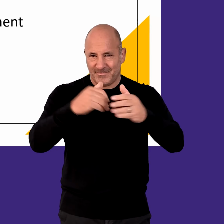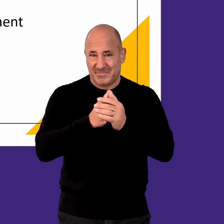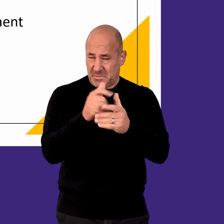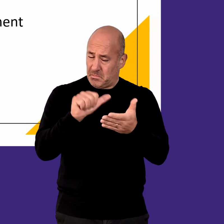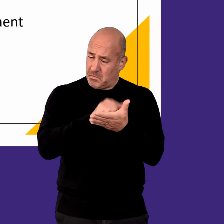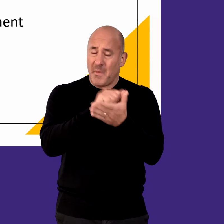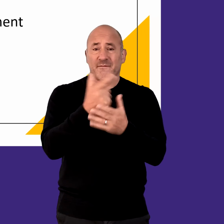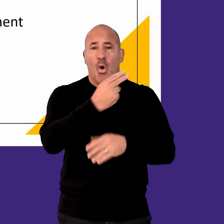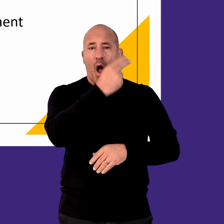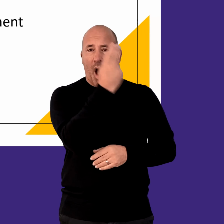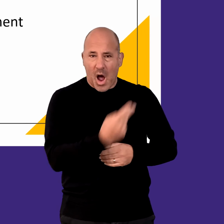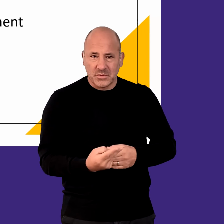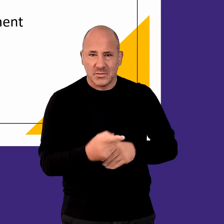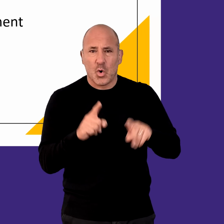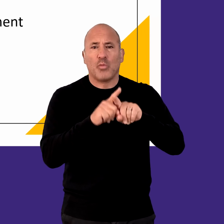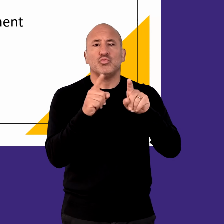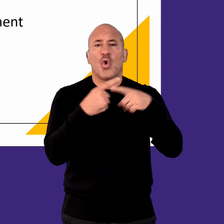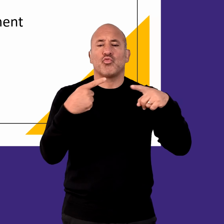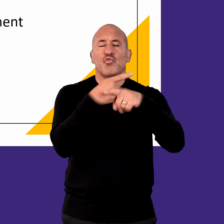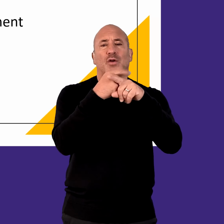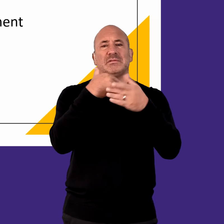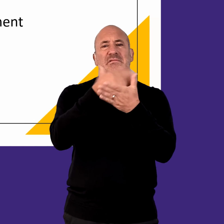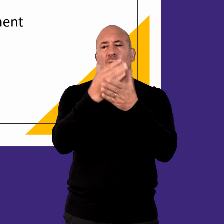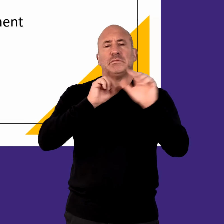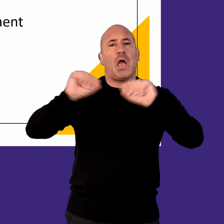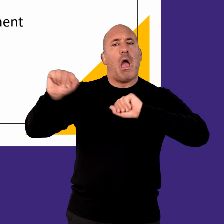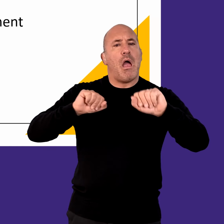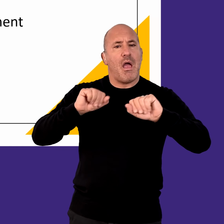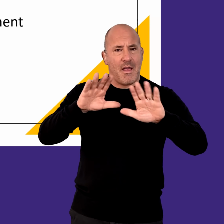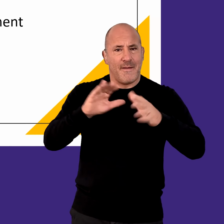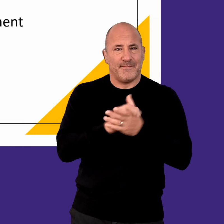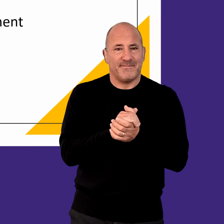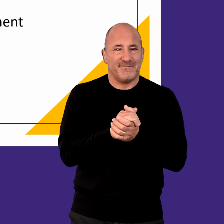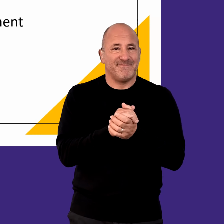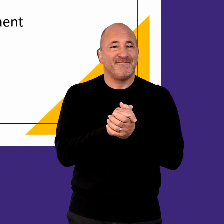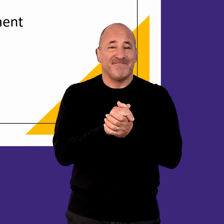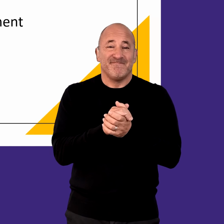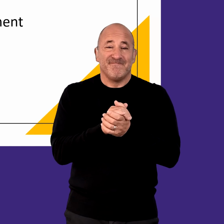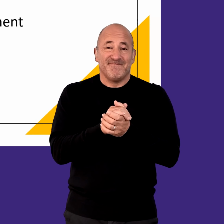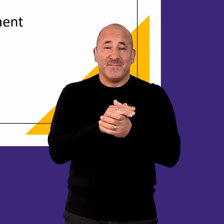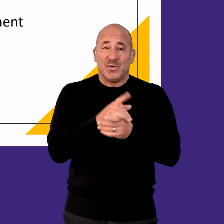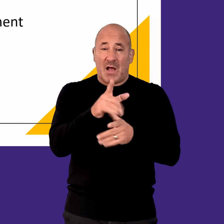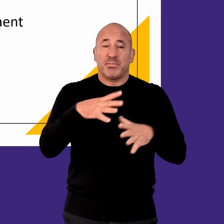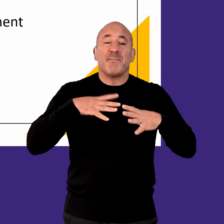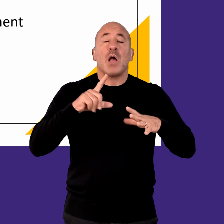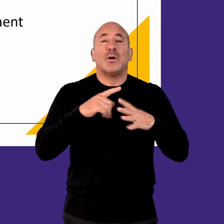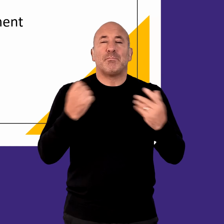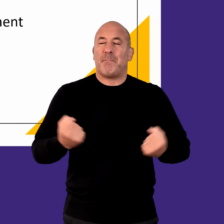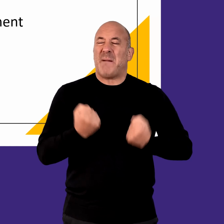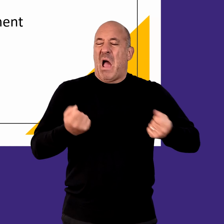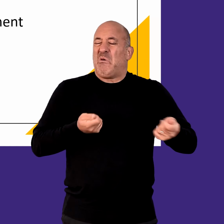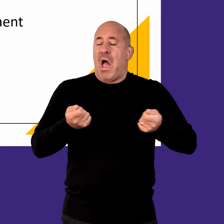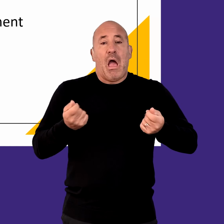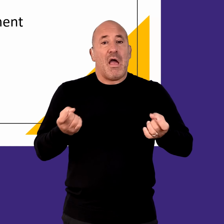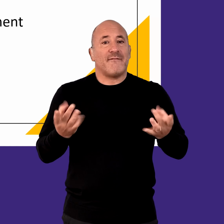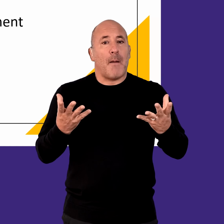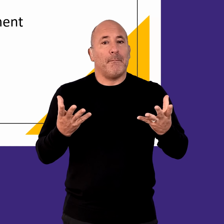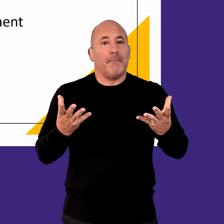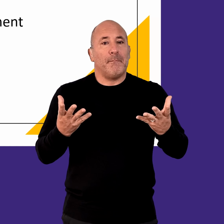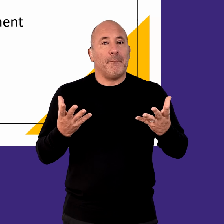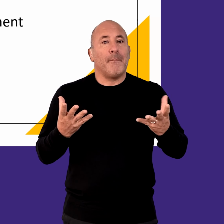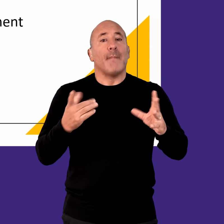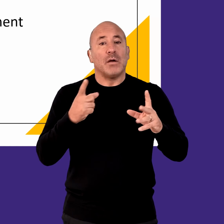wanted to say about collaborating, which applies within the arts as well as to cross-sector working. And that is that I believe